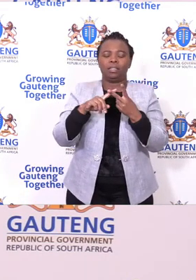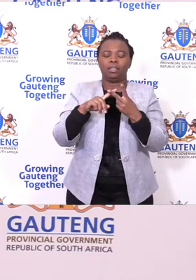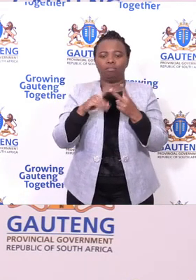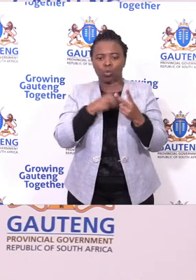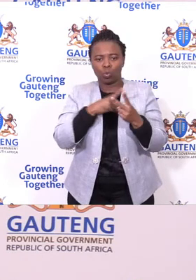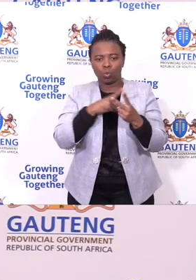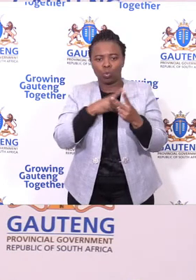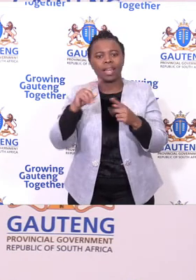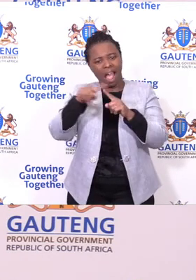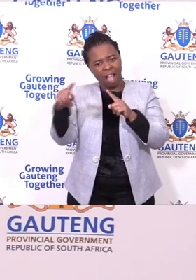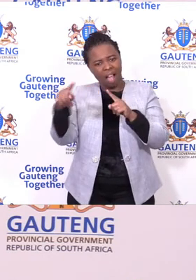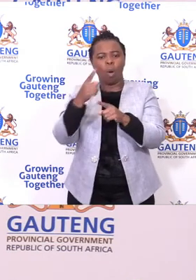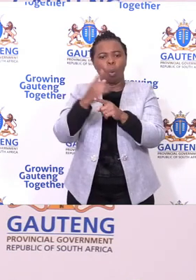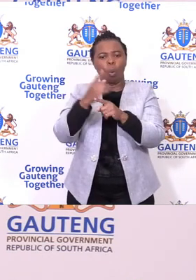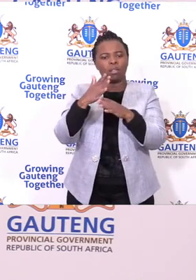categories of